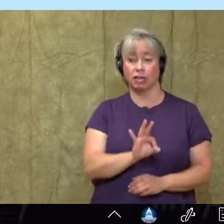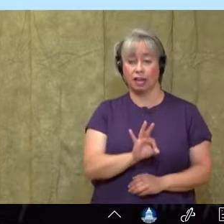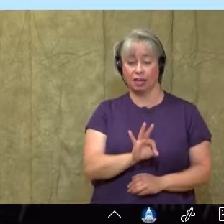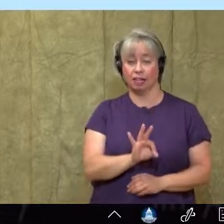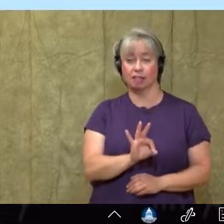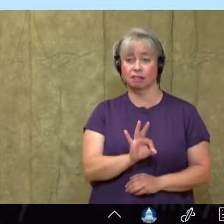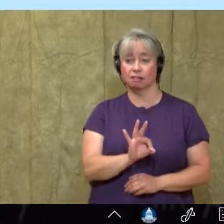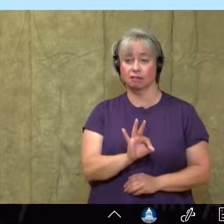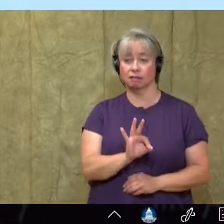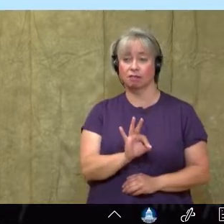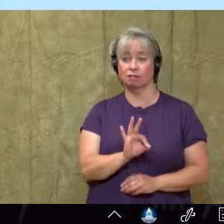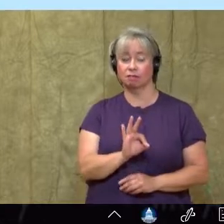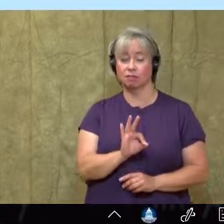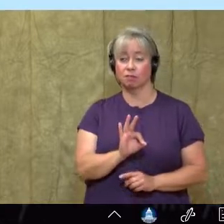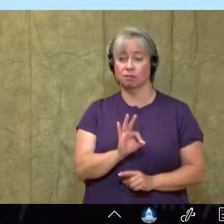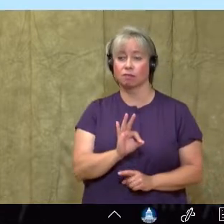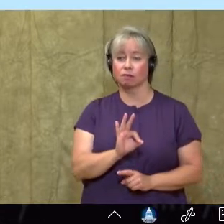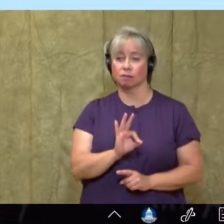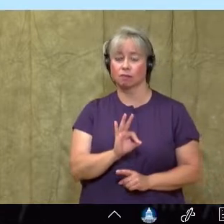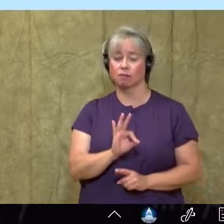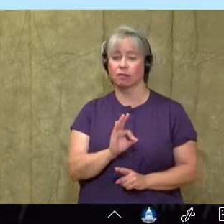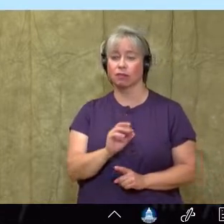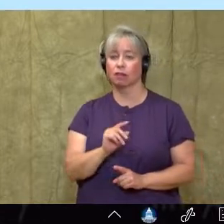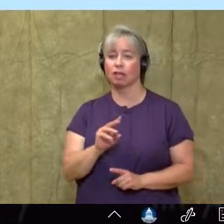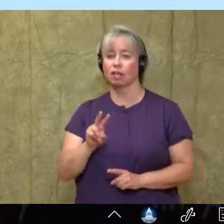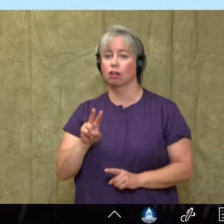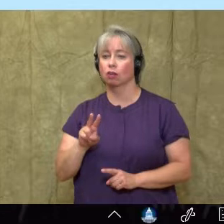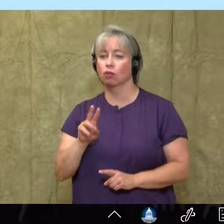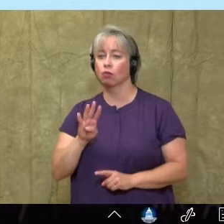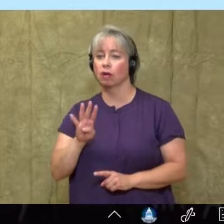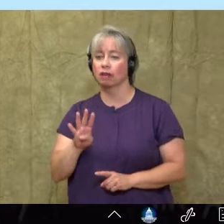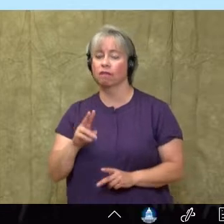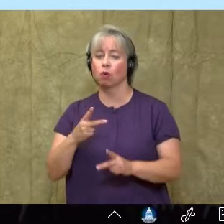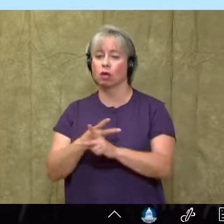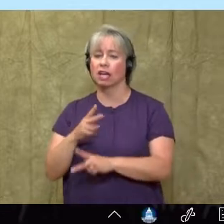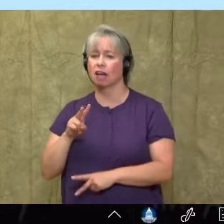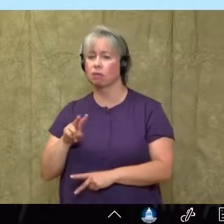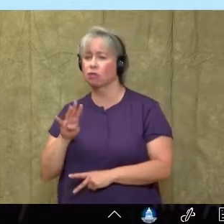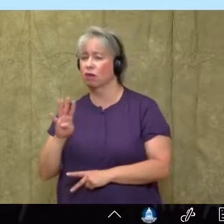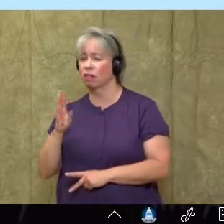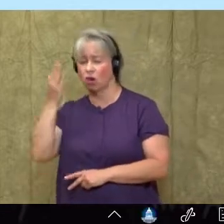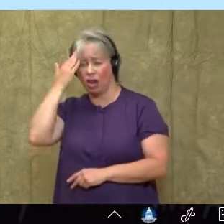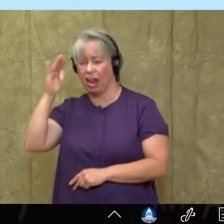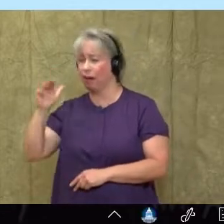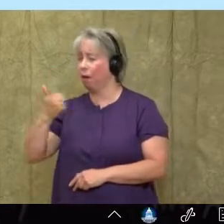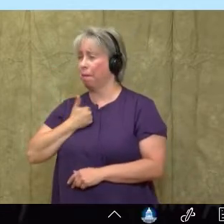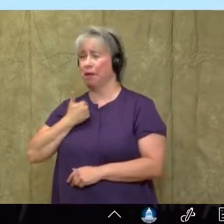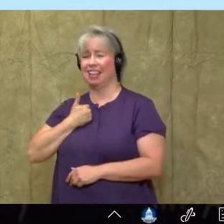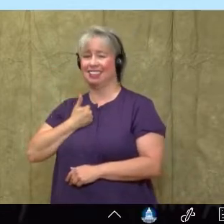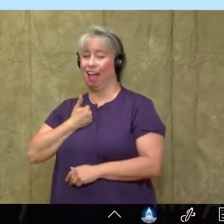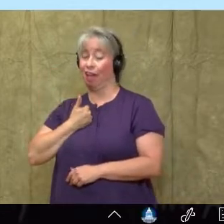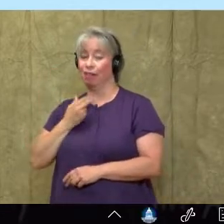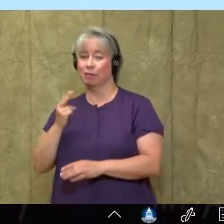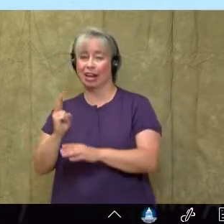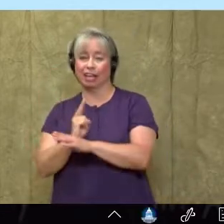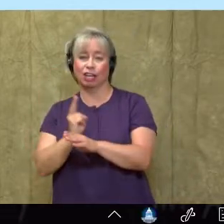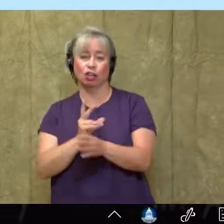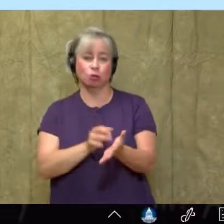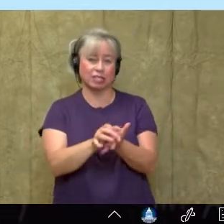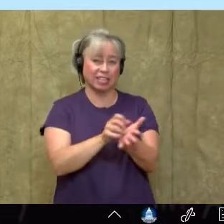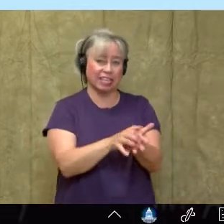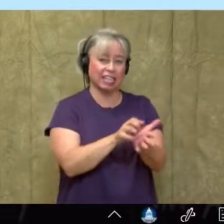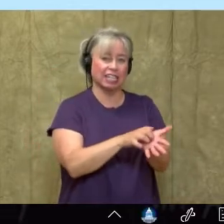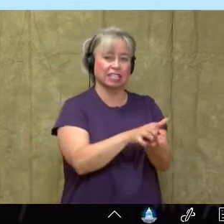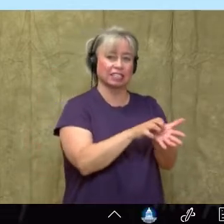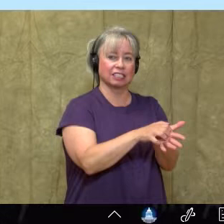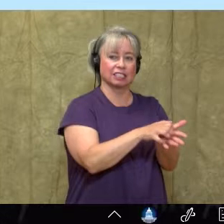49. We know that. And then 24 times 24, I don't know that off the top of my head, but I do have a calculator that we can